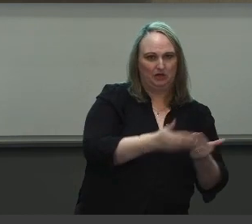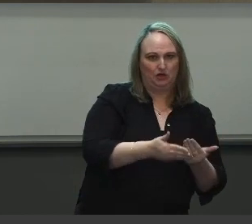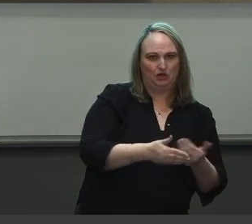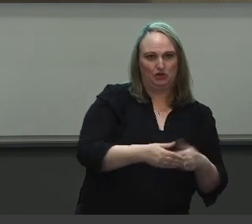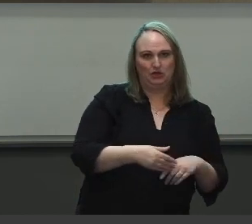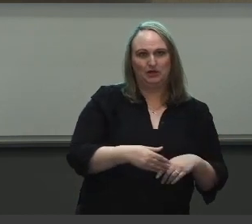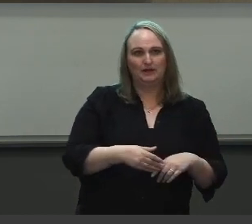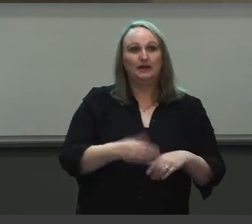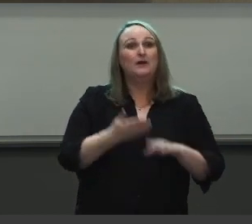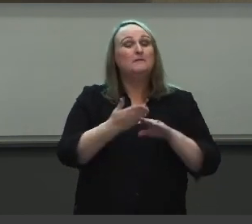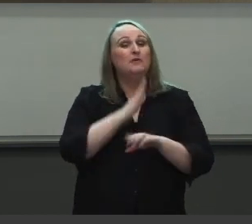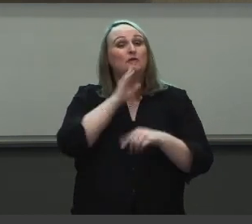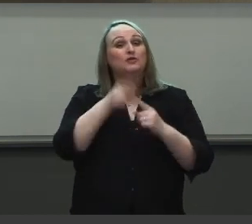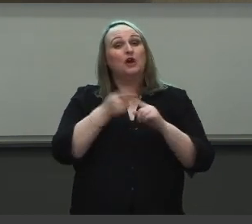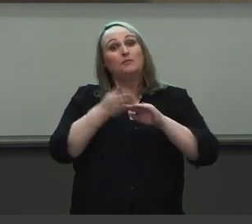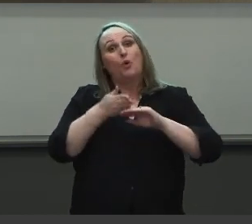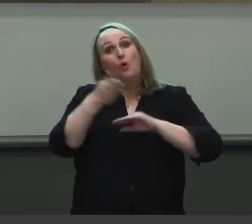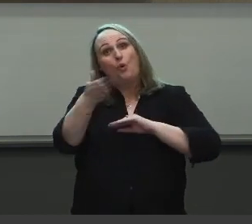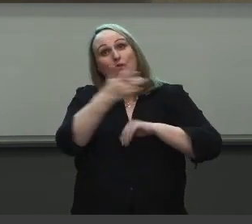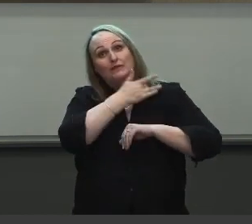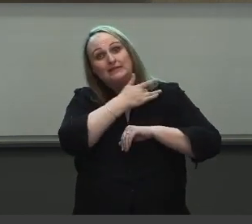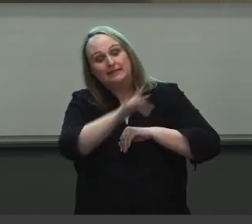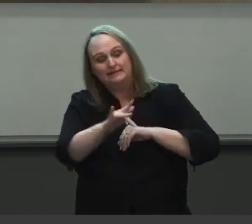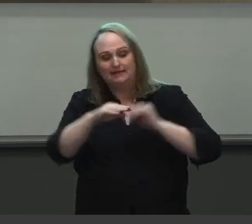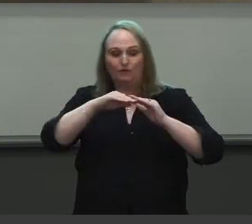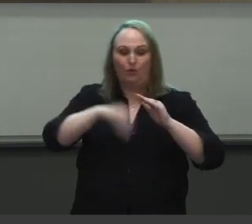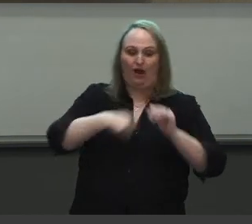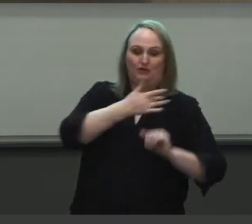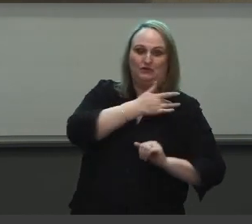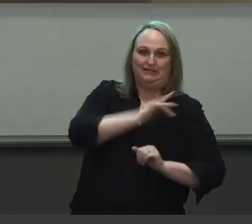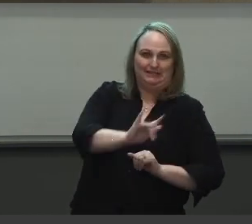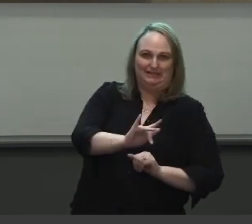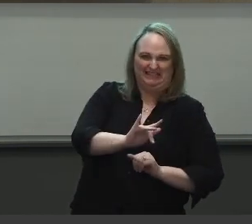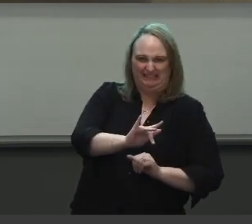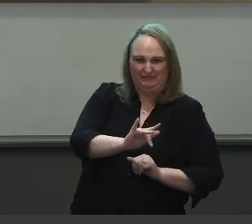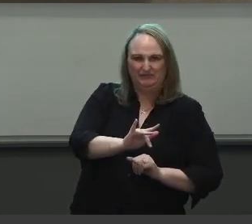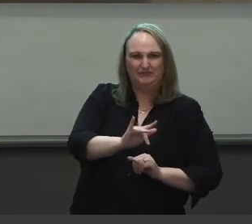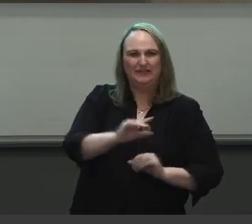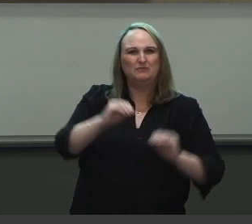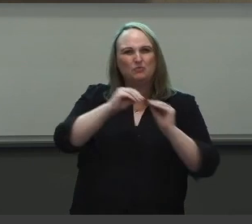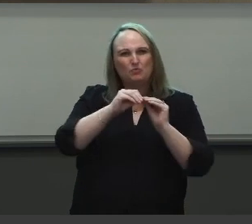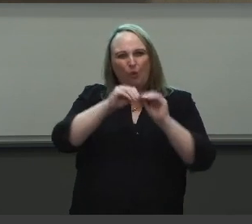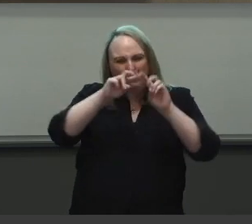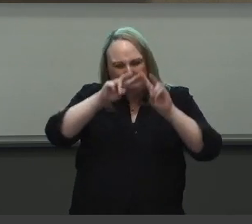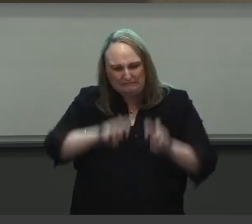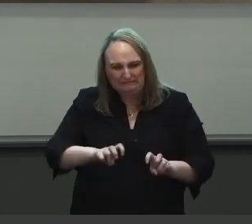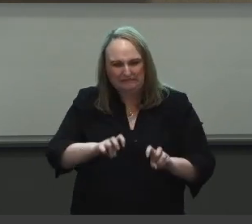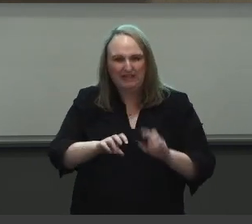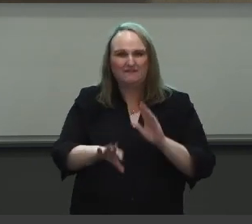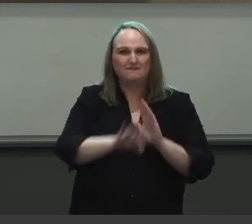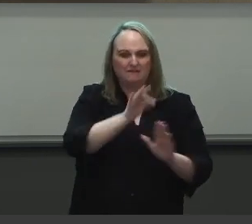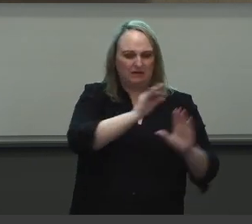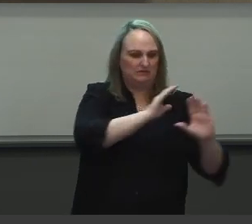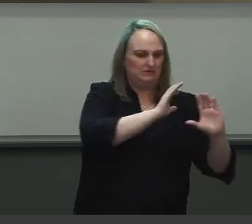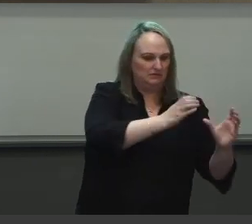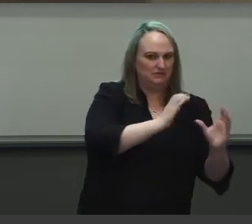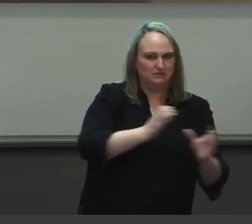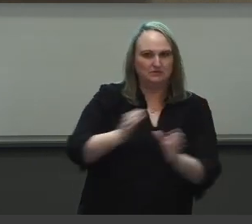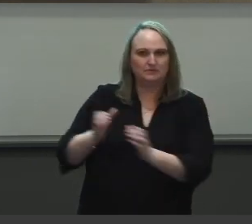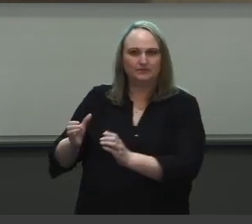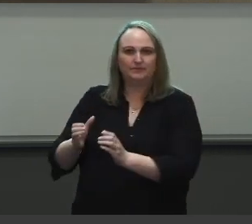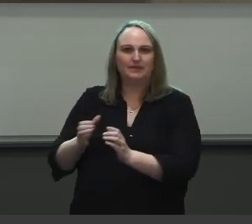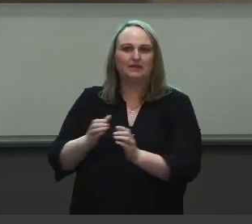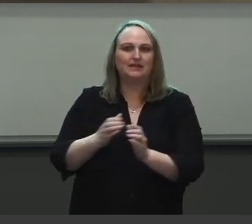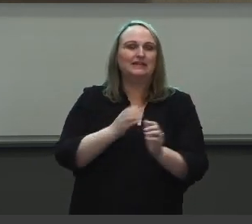and undersensitivity, but we have these more nuanced subtypes that involve unique differences